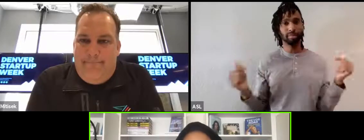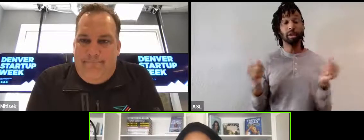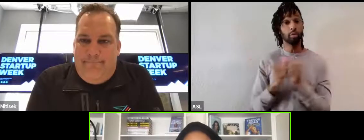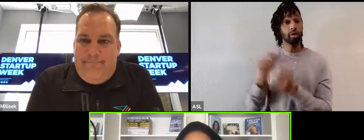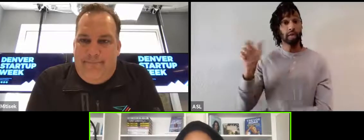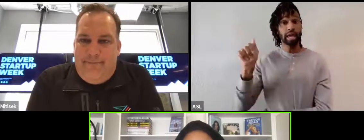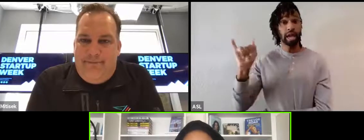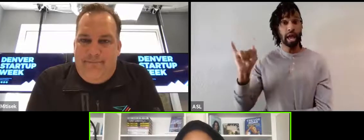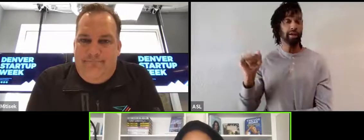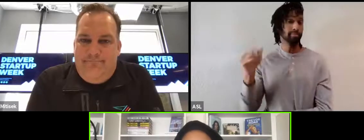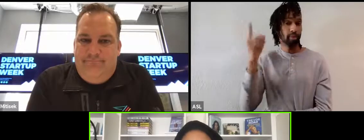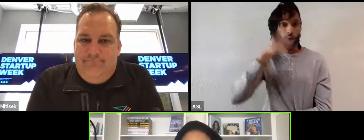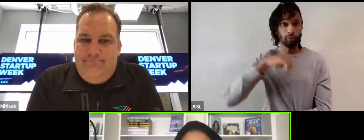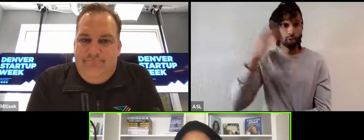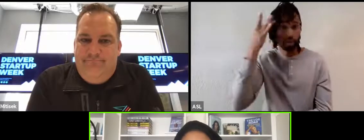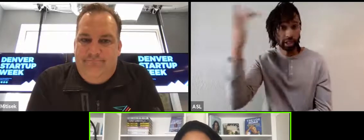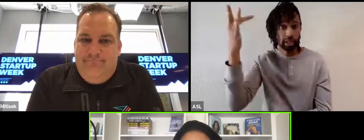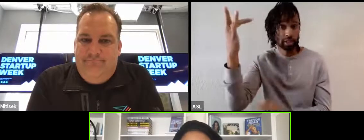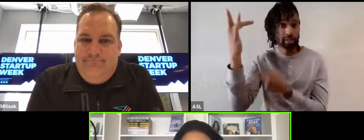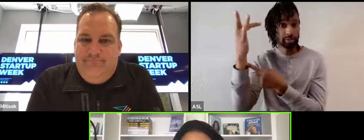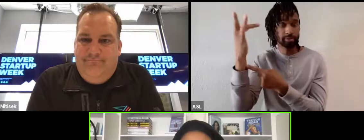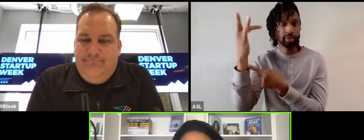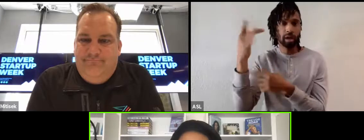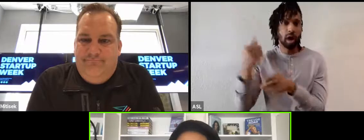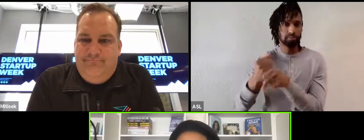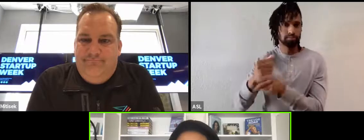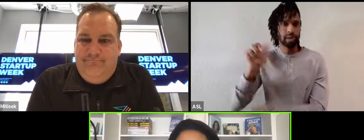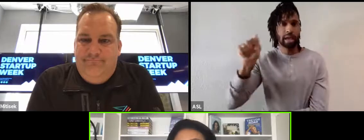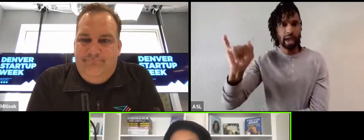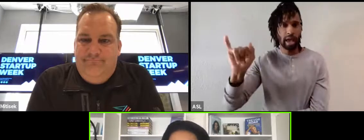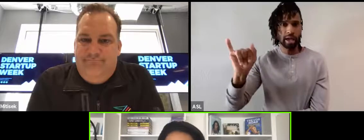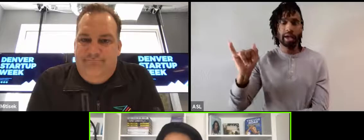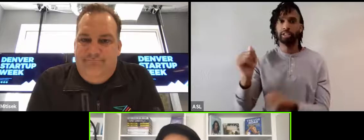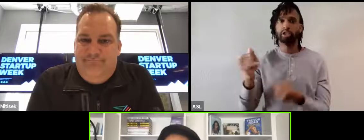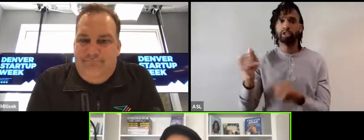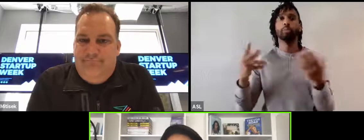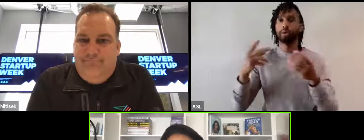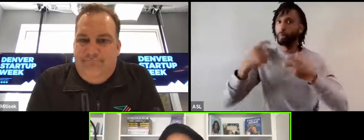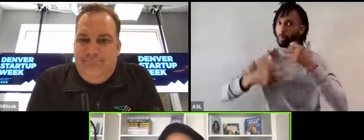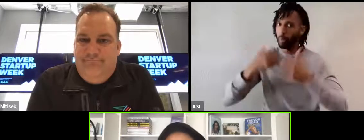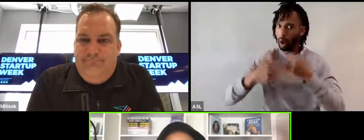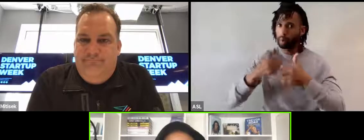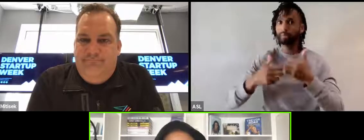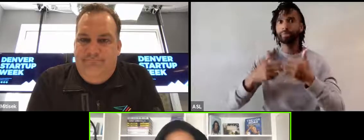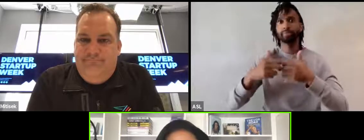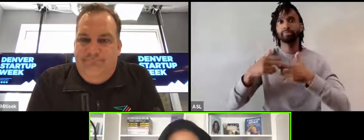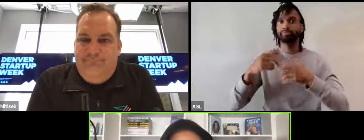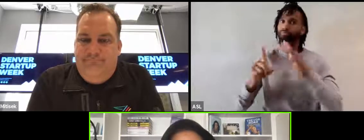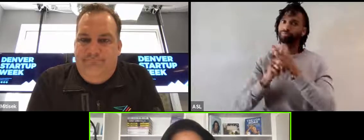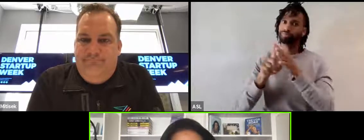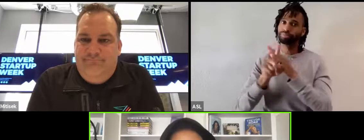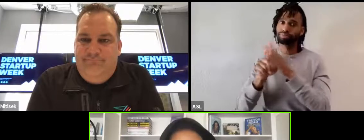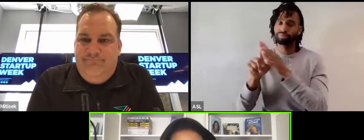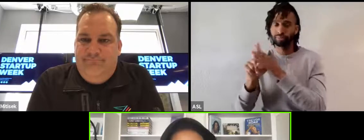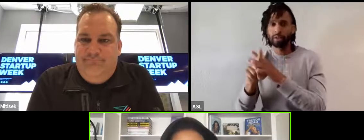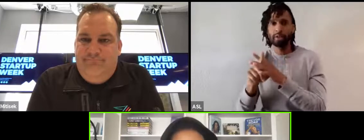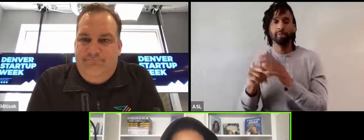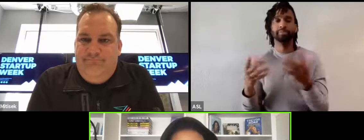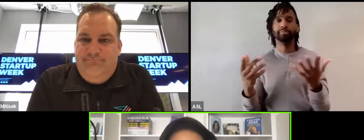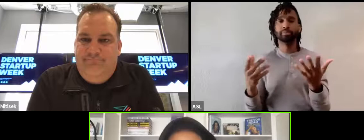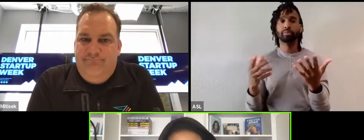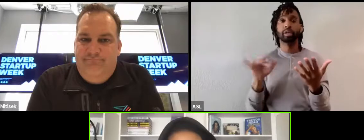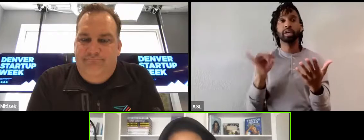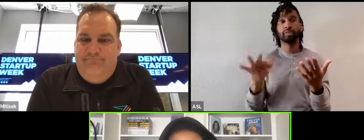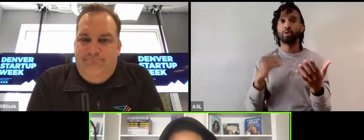AI, that's even, I mean, that has so many more implications from the simplest form up until what you see if you have